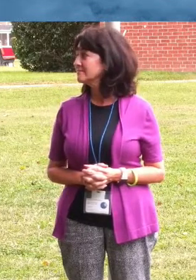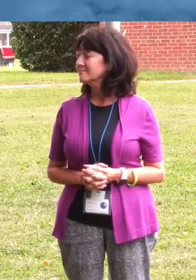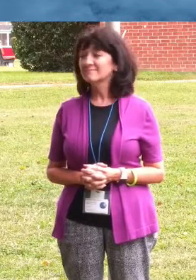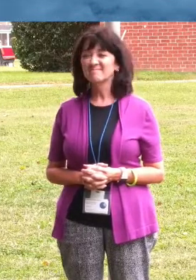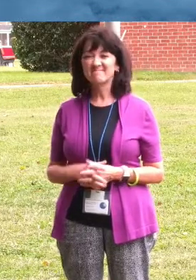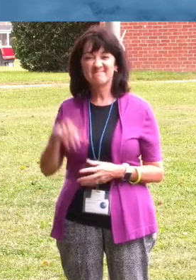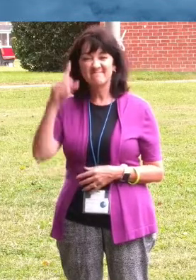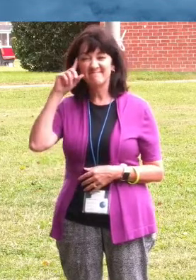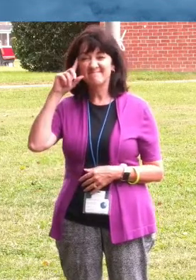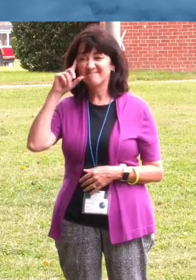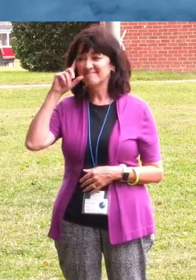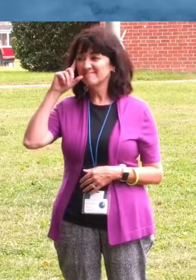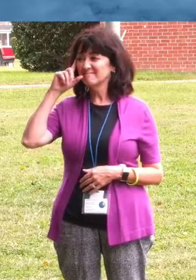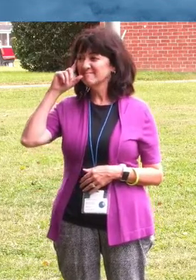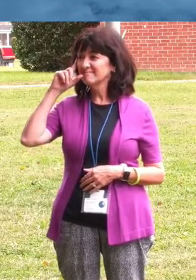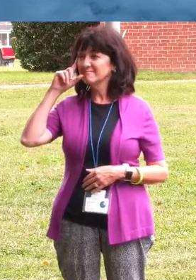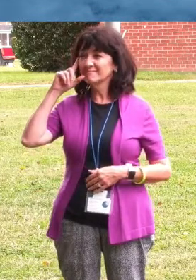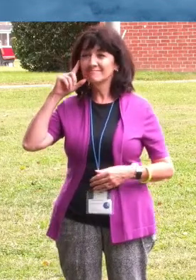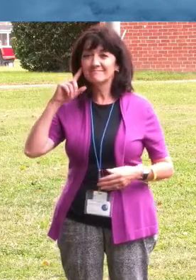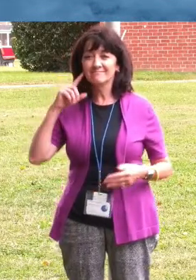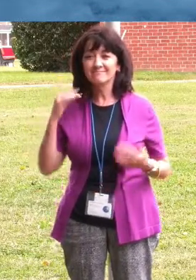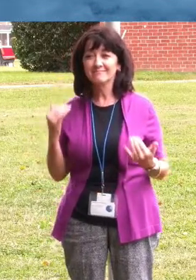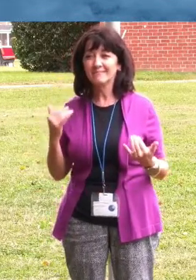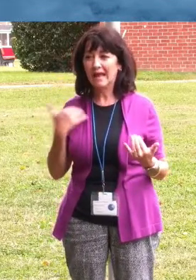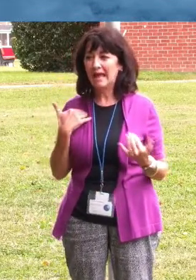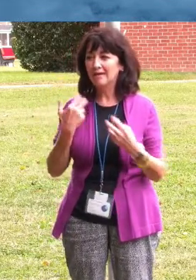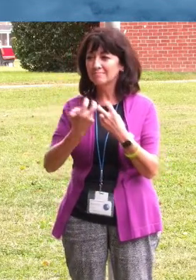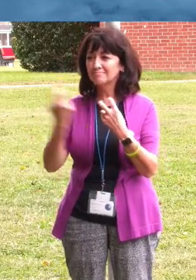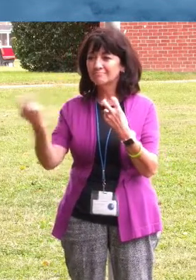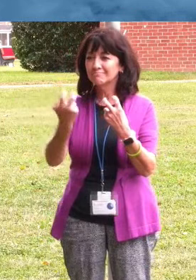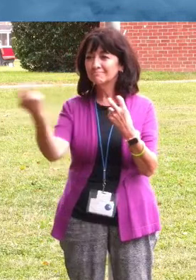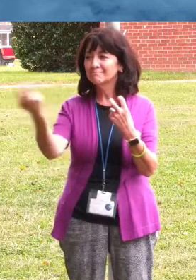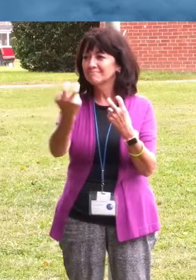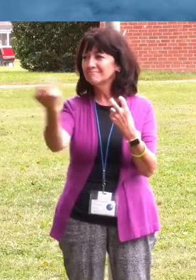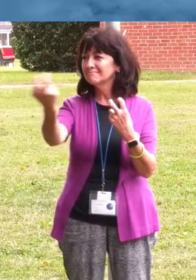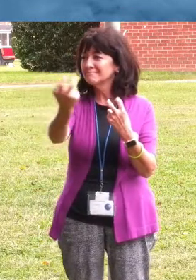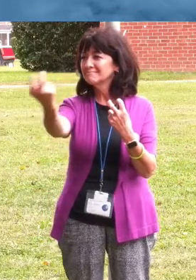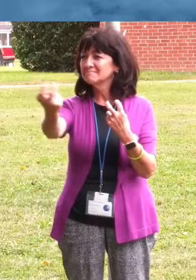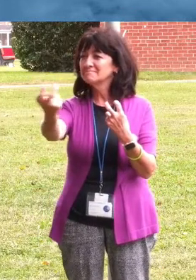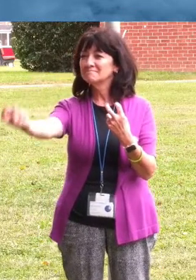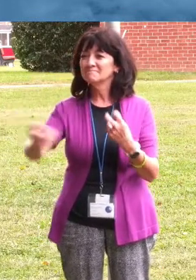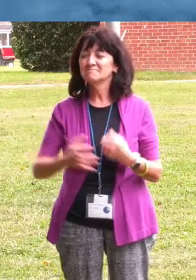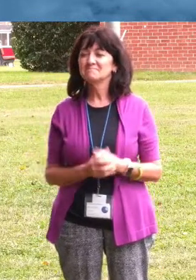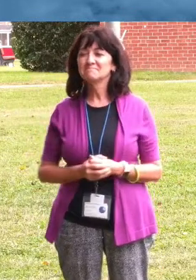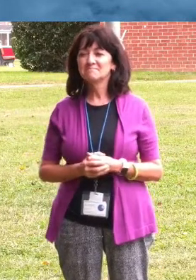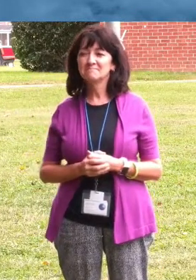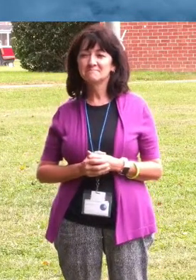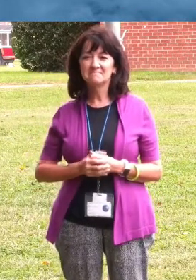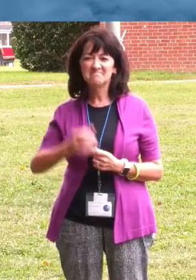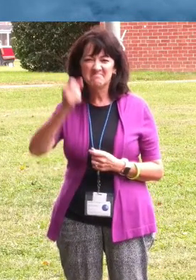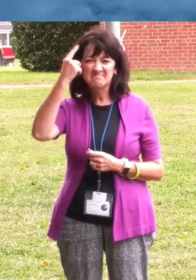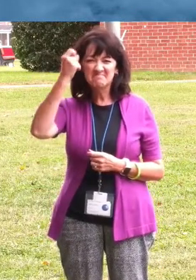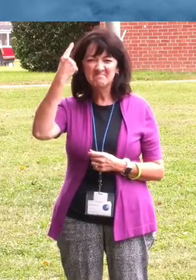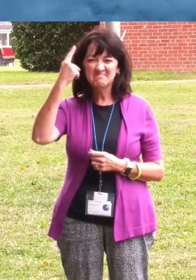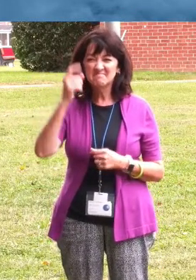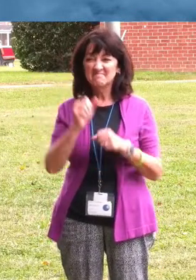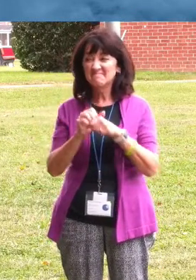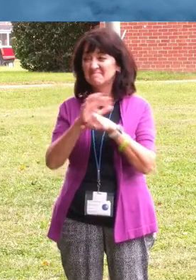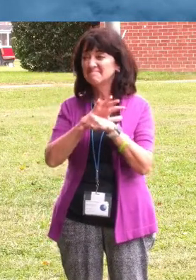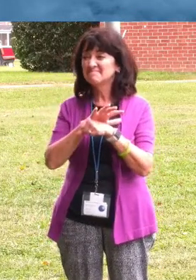I think it's probably, we got seats here, but it's probably just as well from a COVID perspective if you're standing